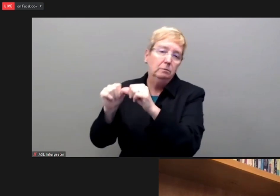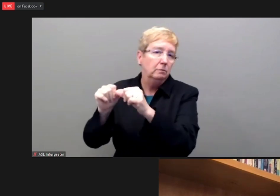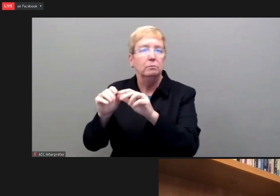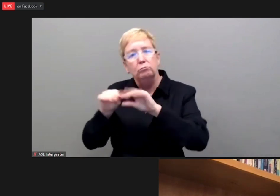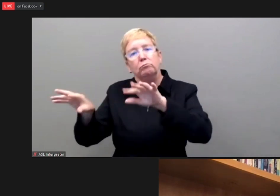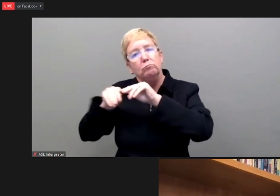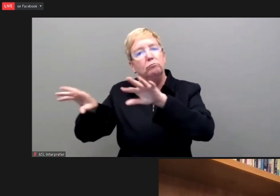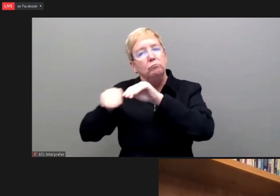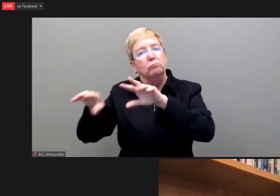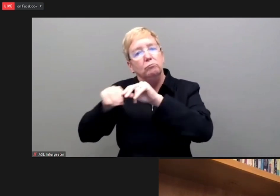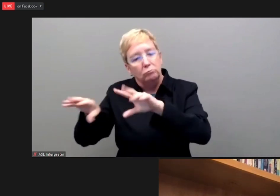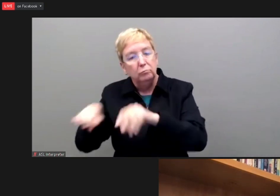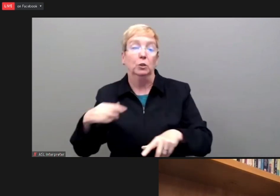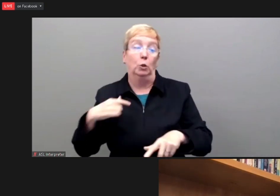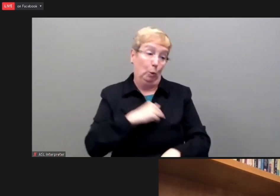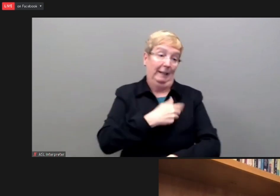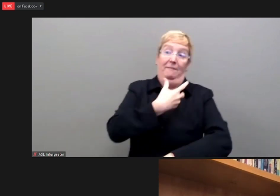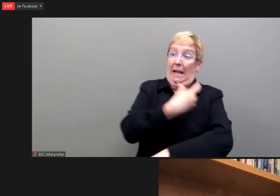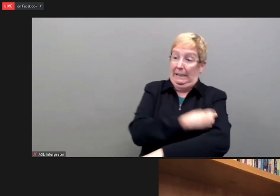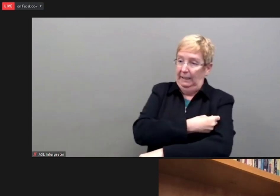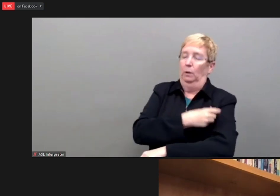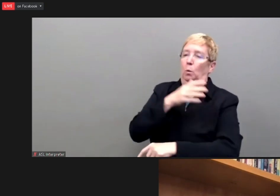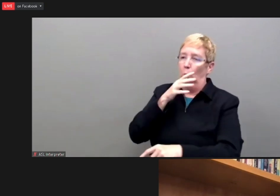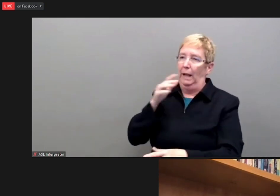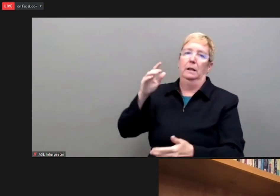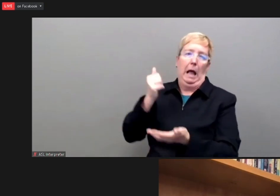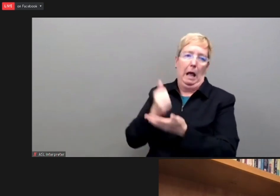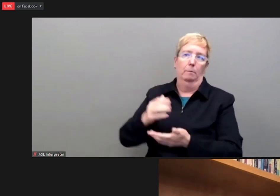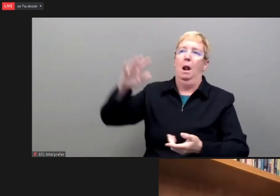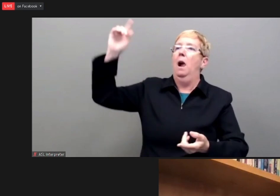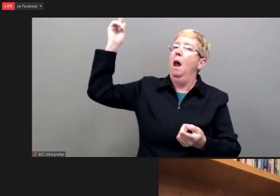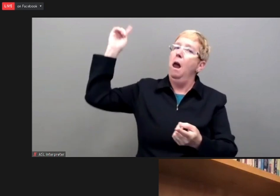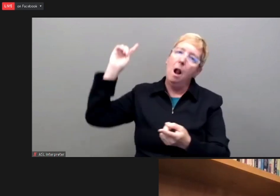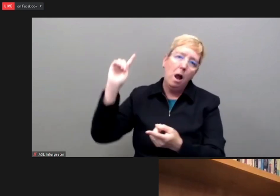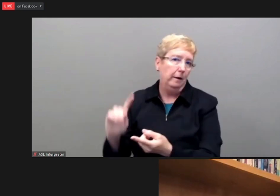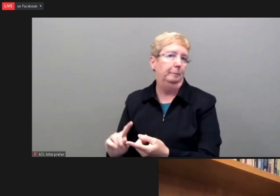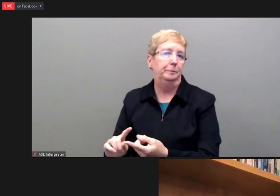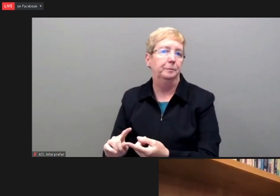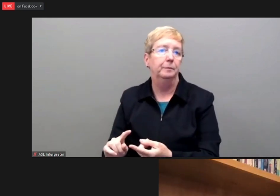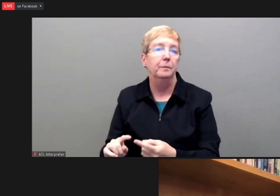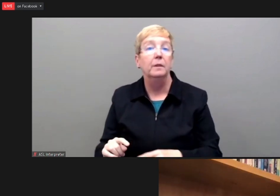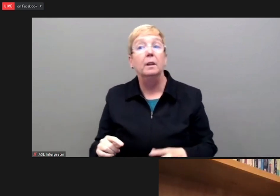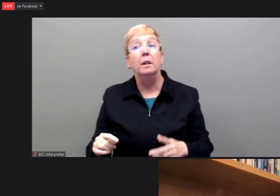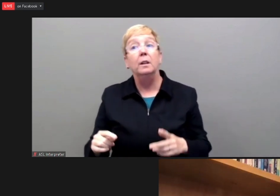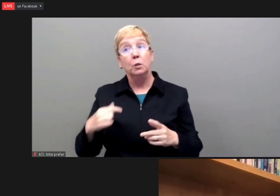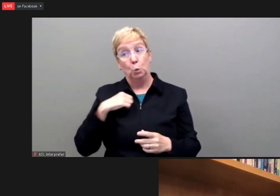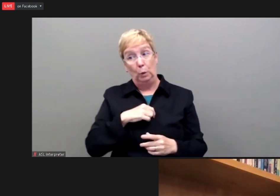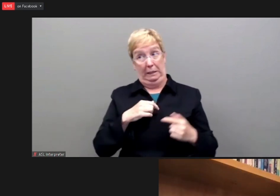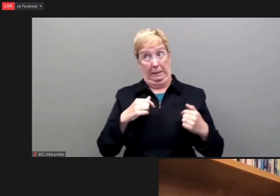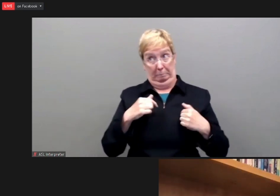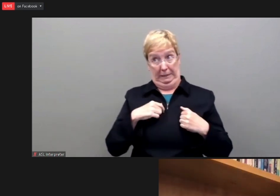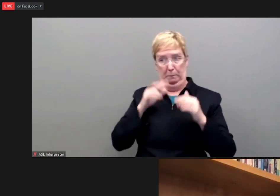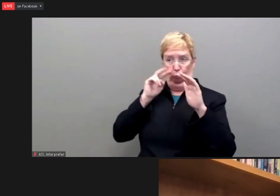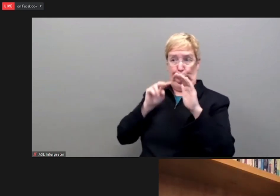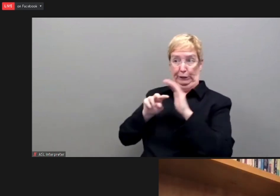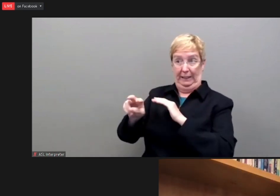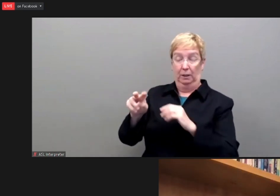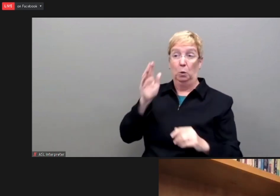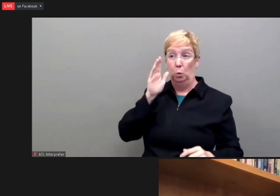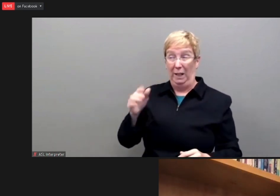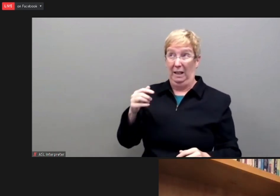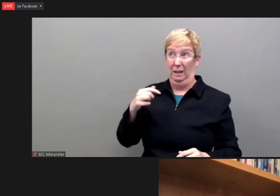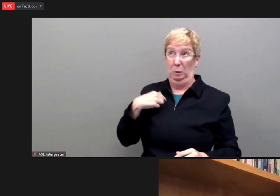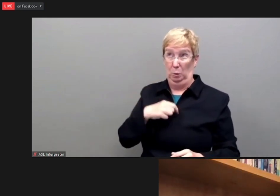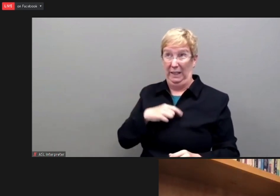manage and control. I don't foresee that we have to utilize other tools. I think I might take an